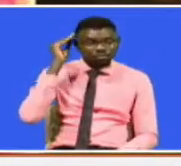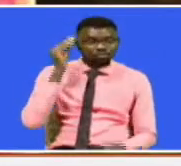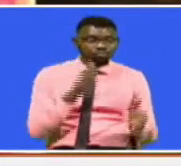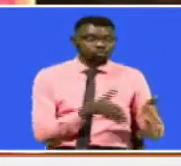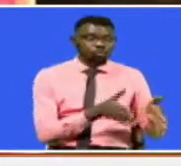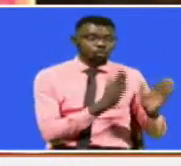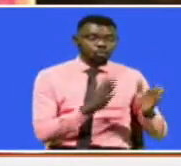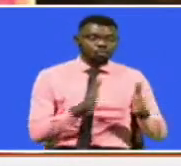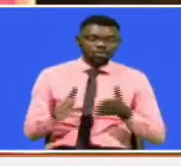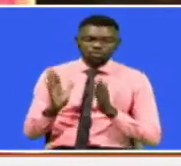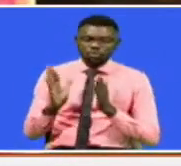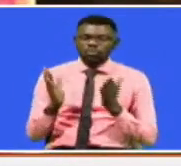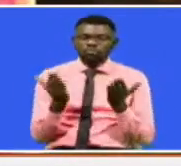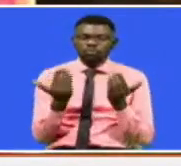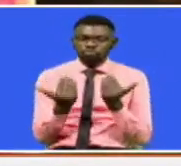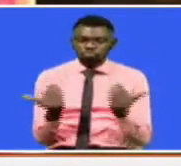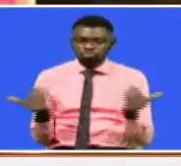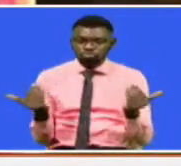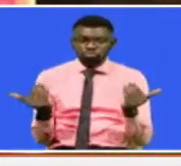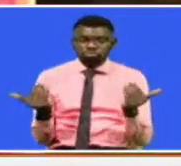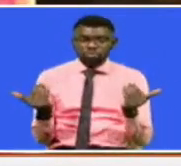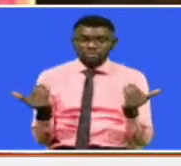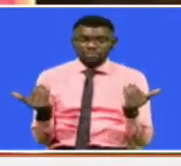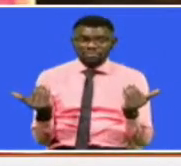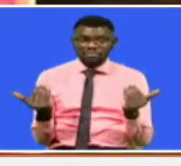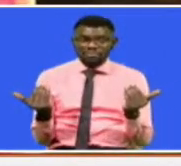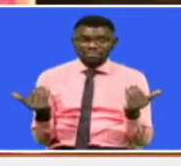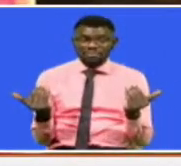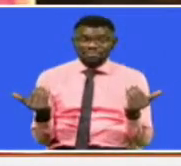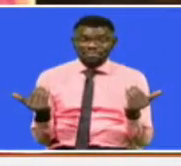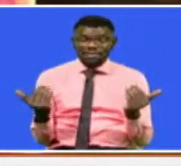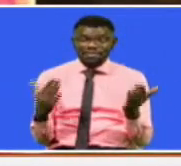opportunities for young people in that region.